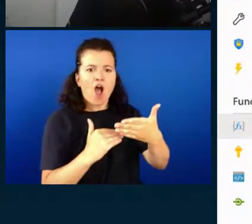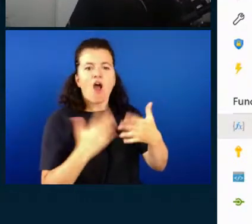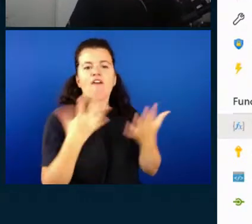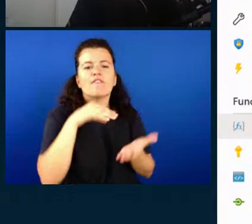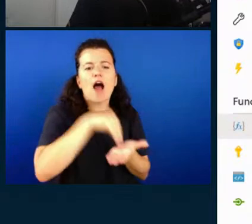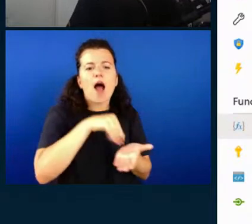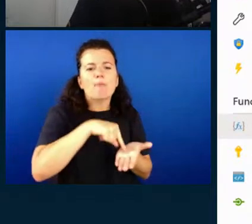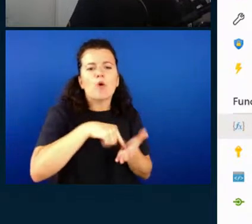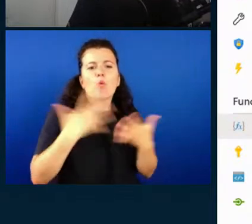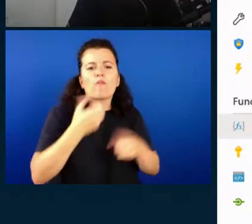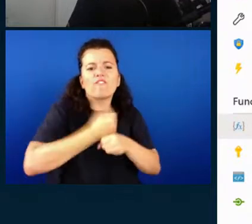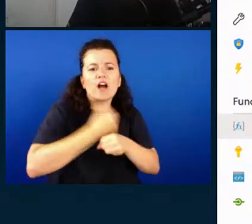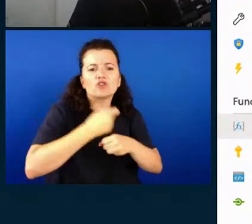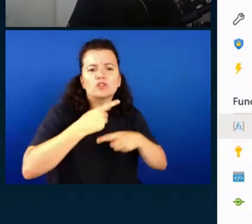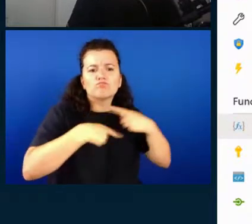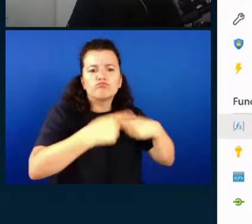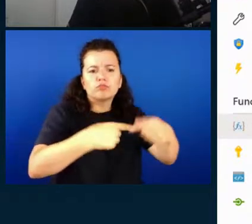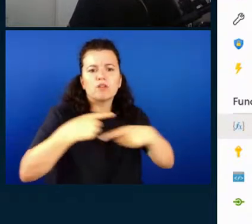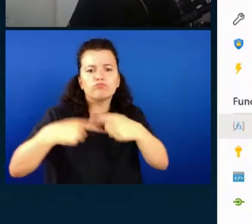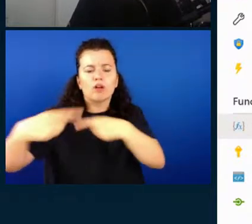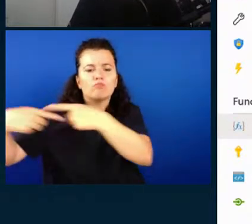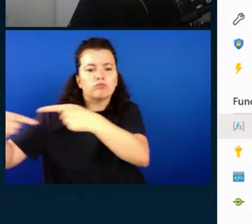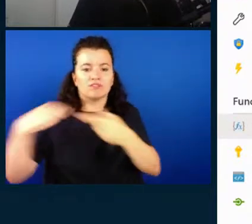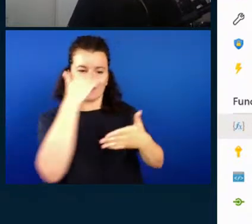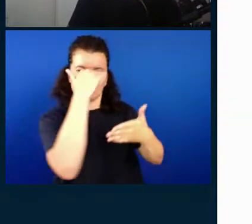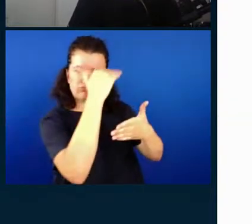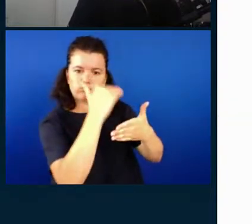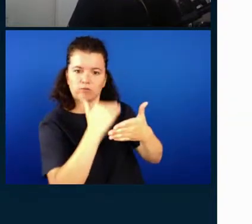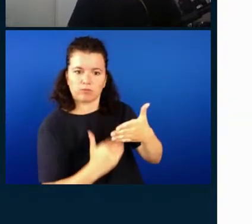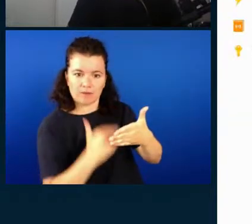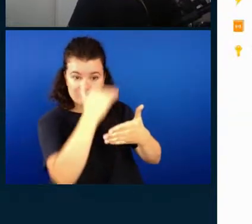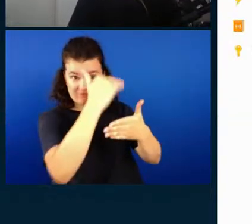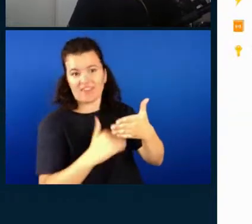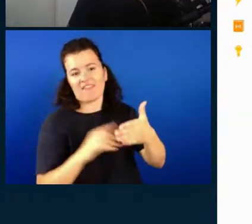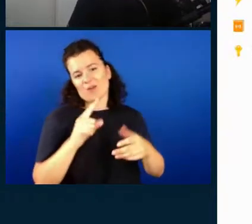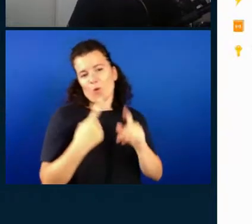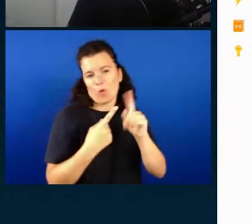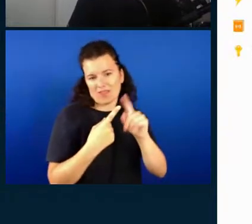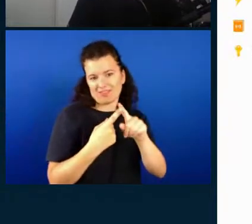only one here, which is a very basic HTTP trigger.